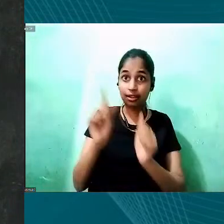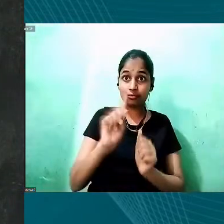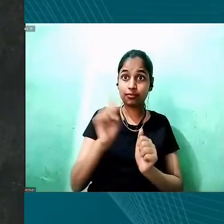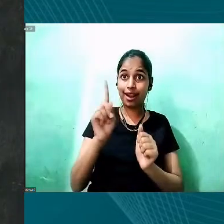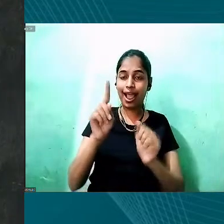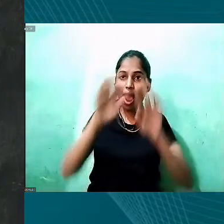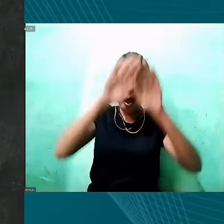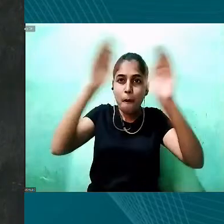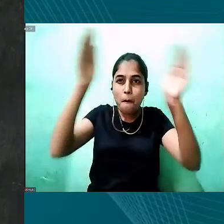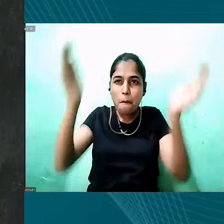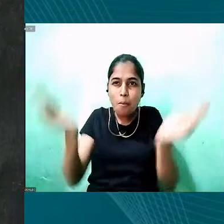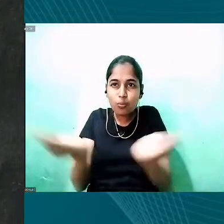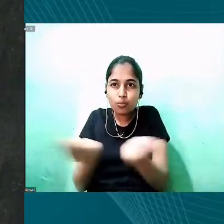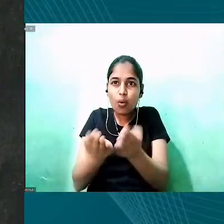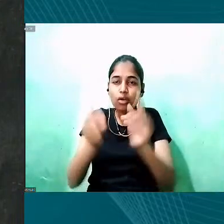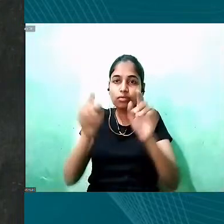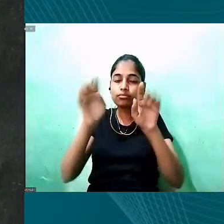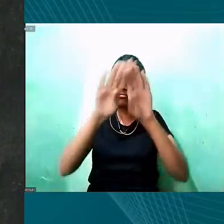box.